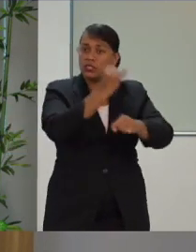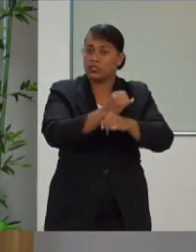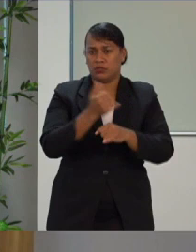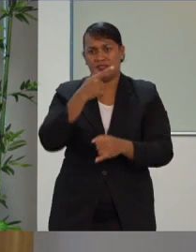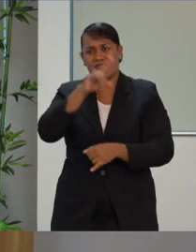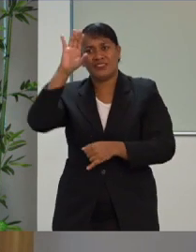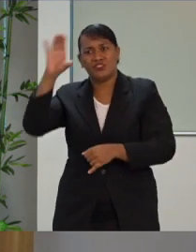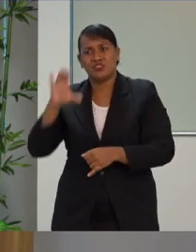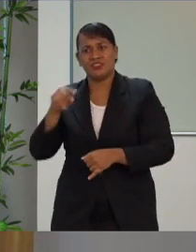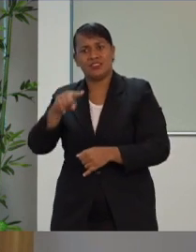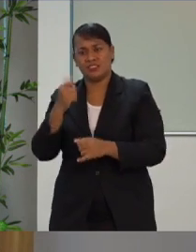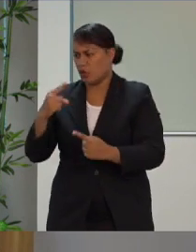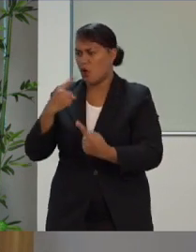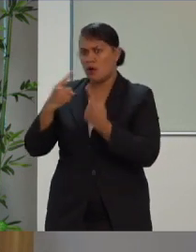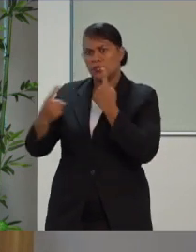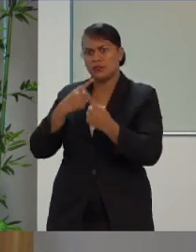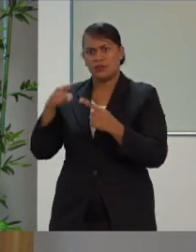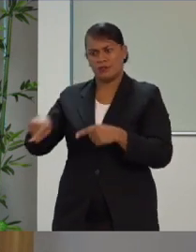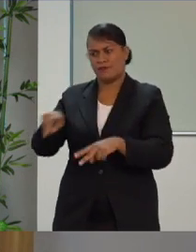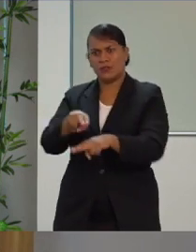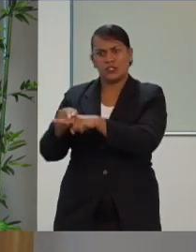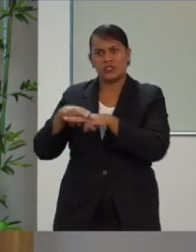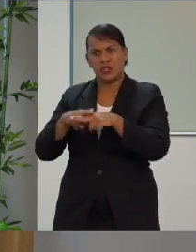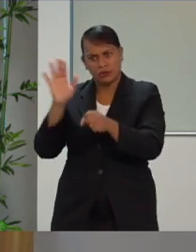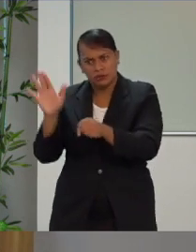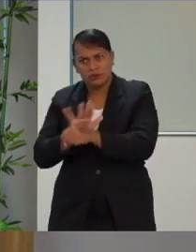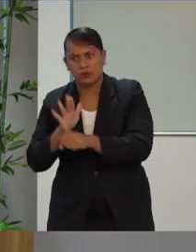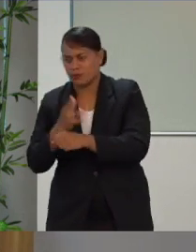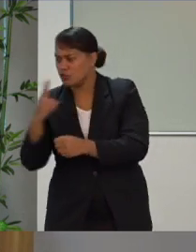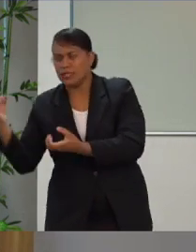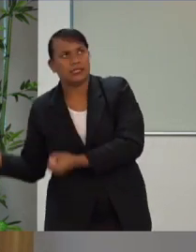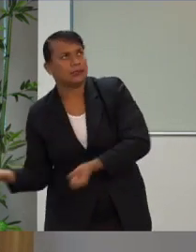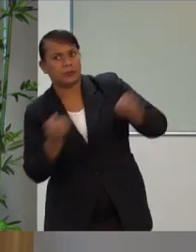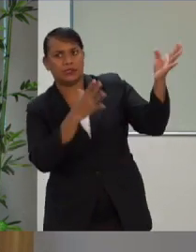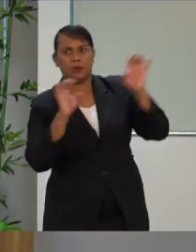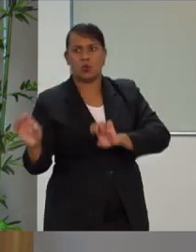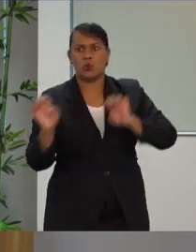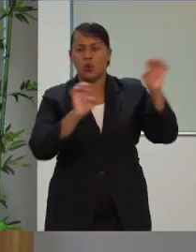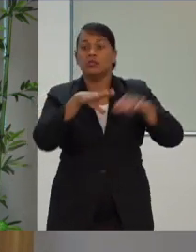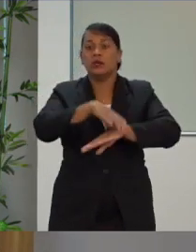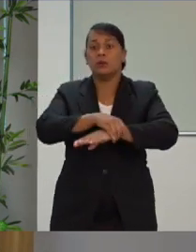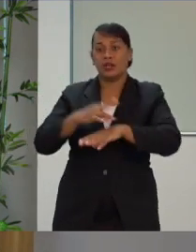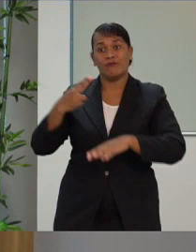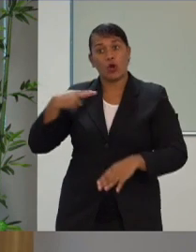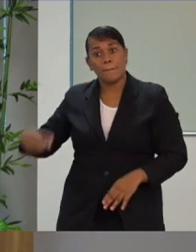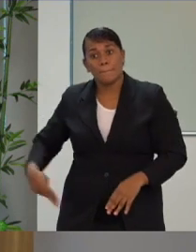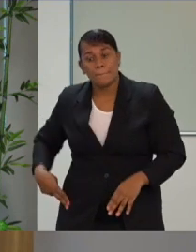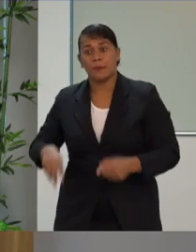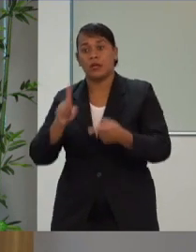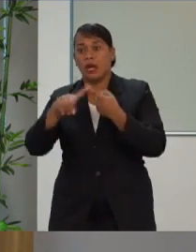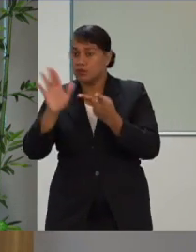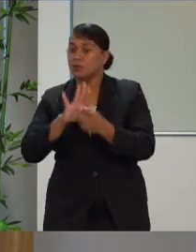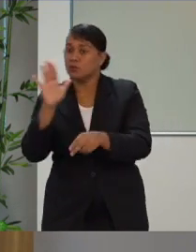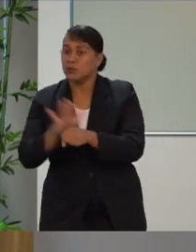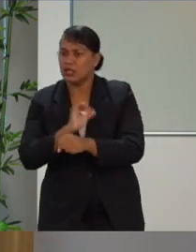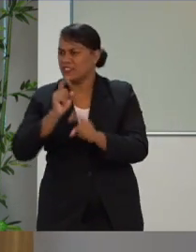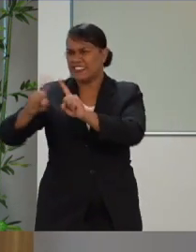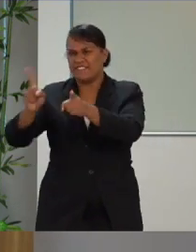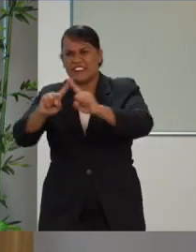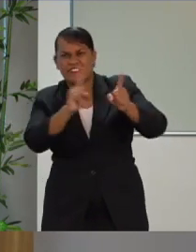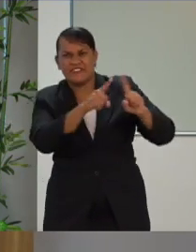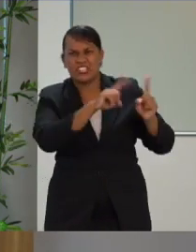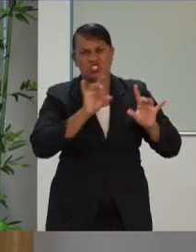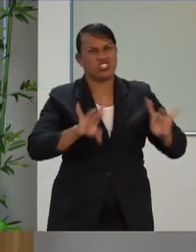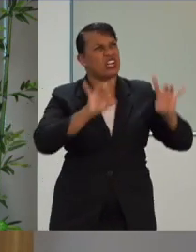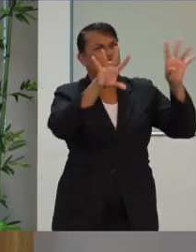garment factories in Fiji, for example, that make, police uniforms for, different states in Australia, or they